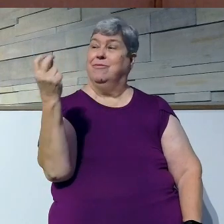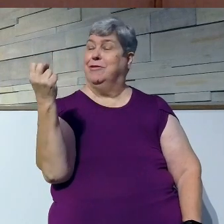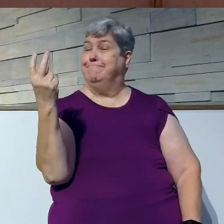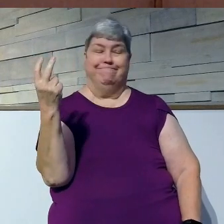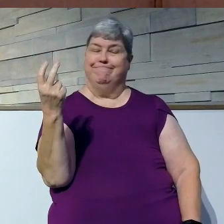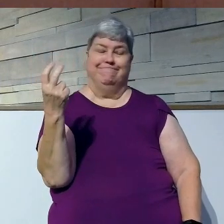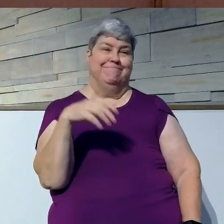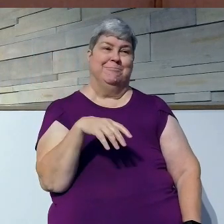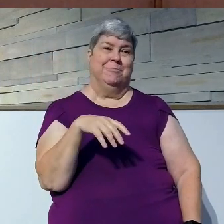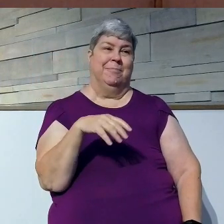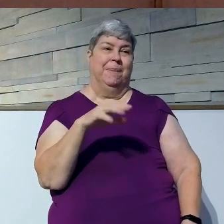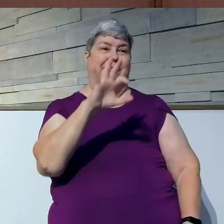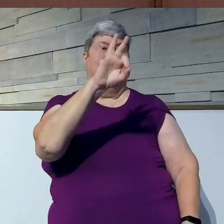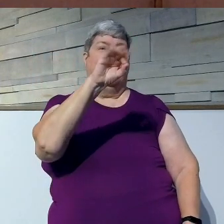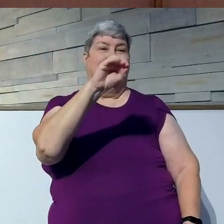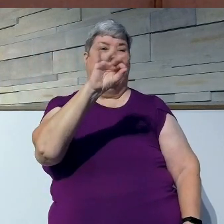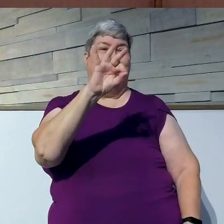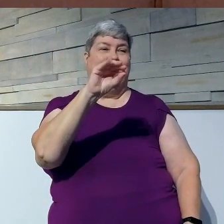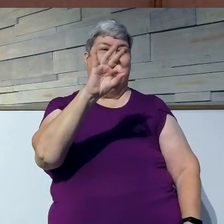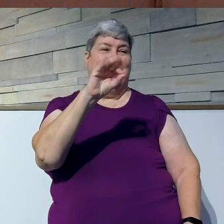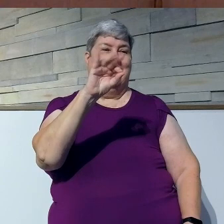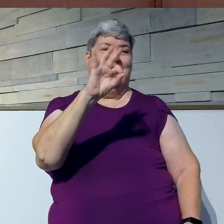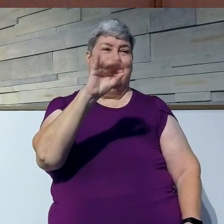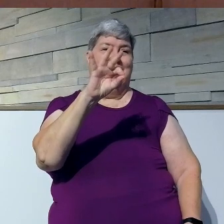All right. How about 90?